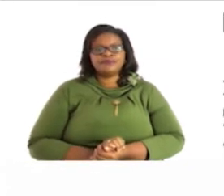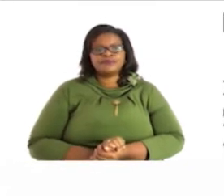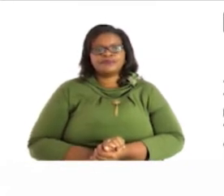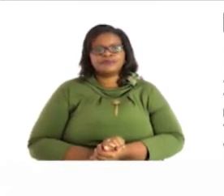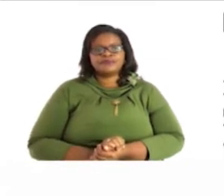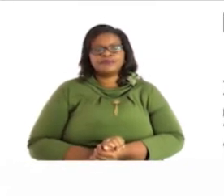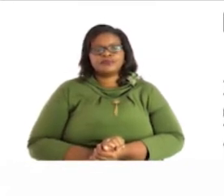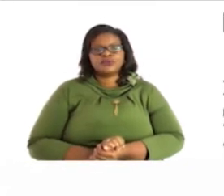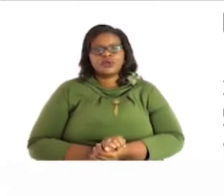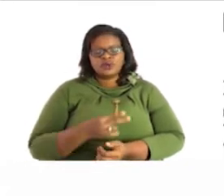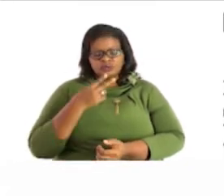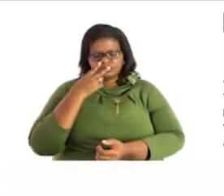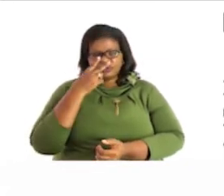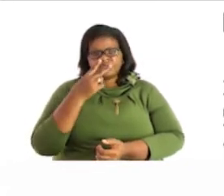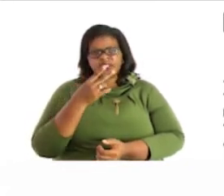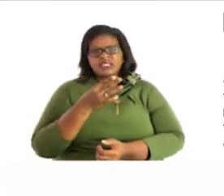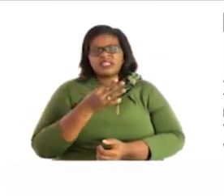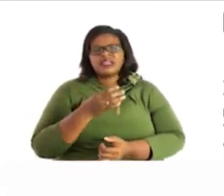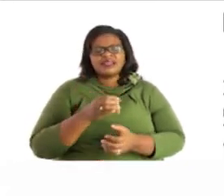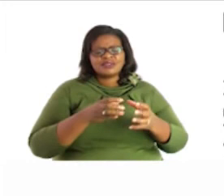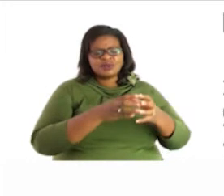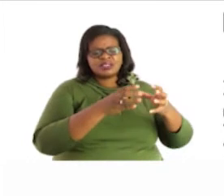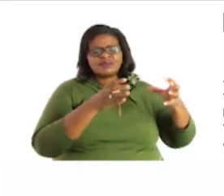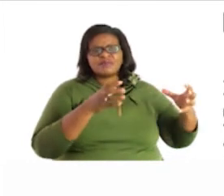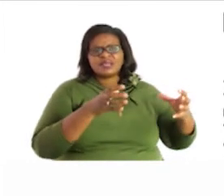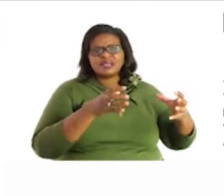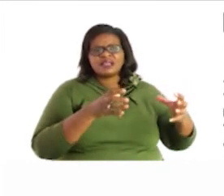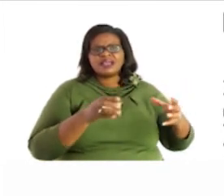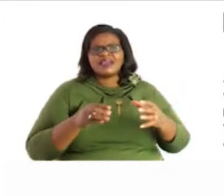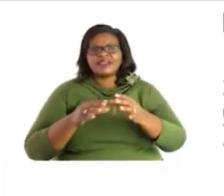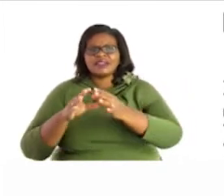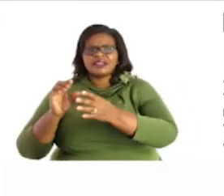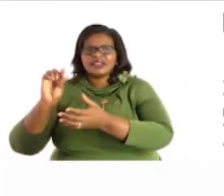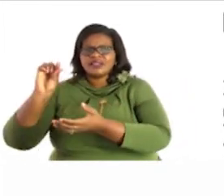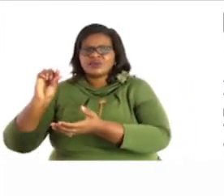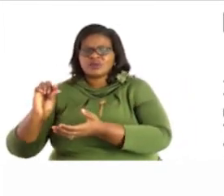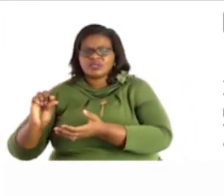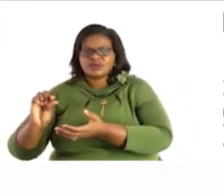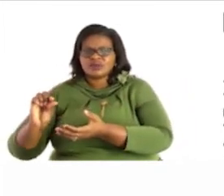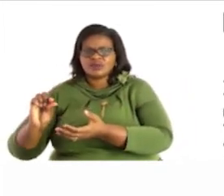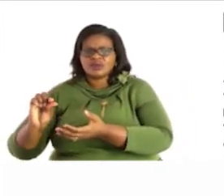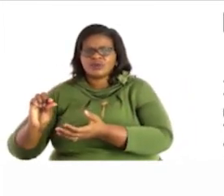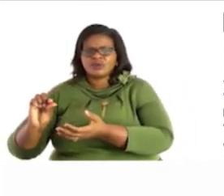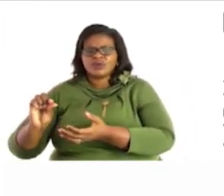We will see that 921 is bigger than 780.